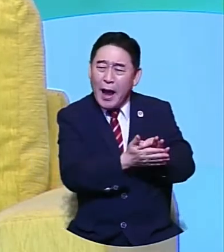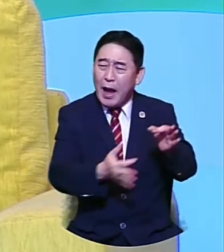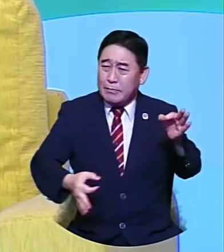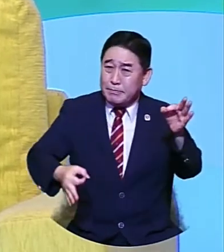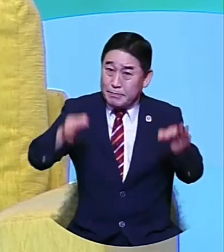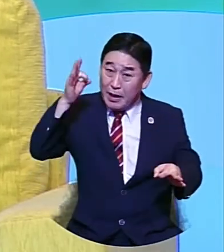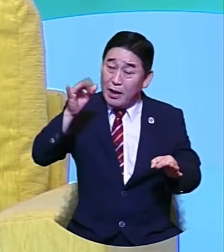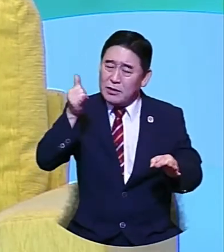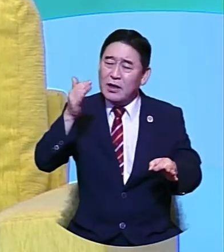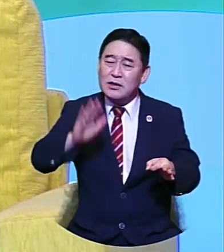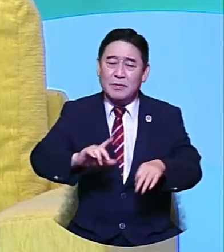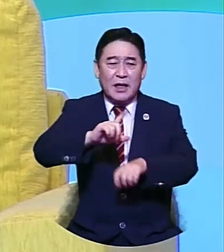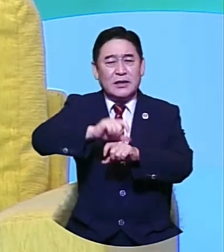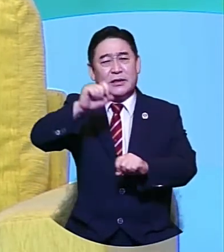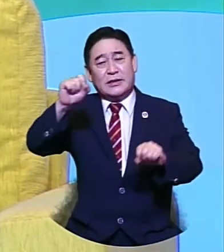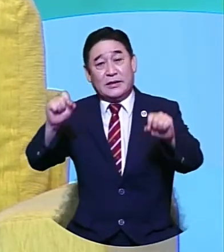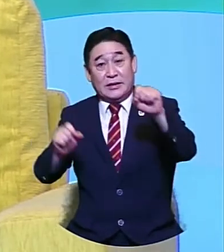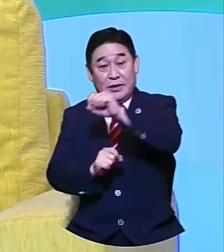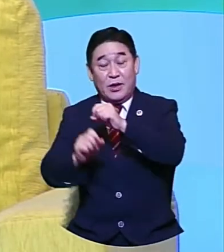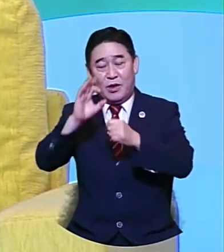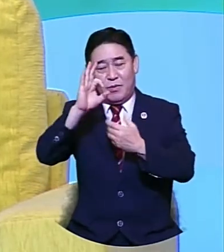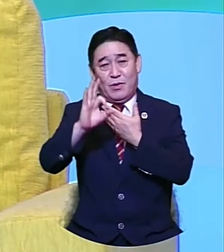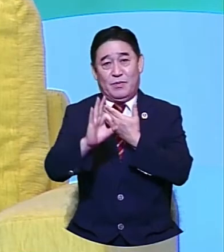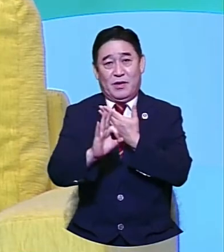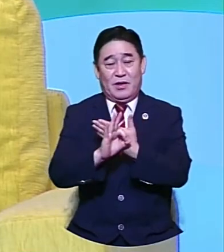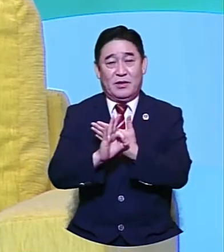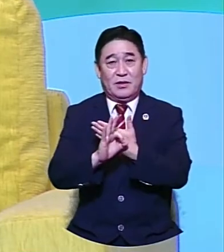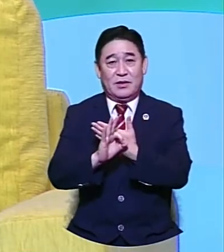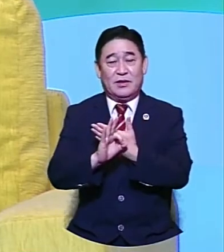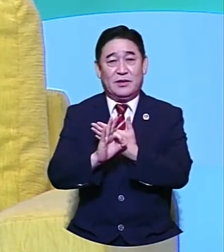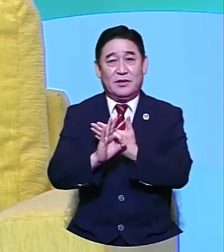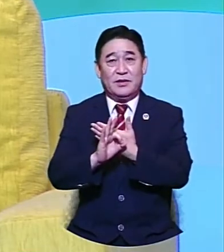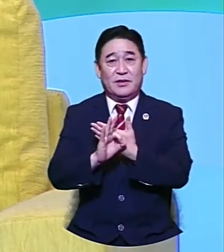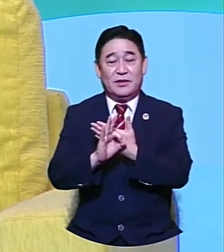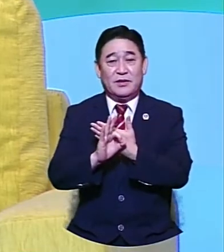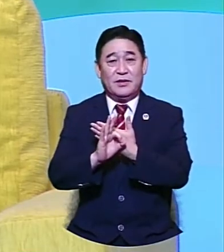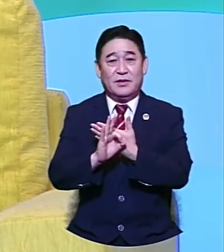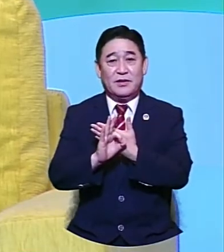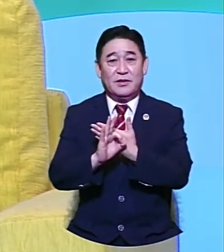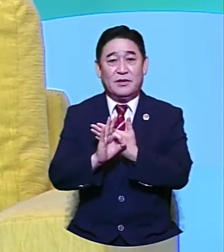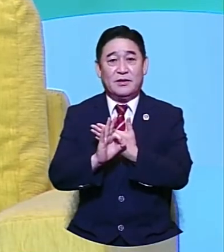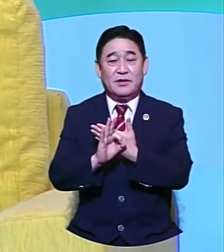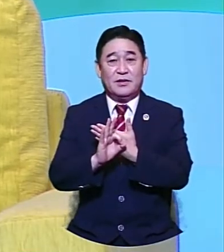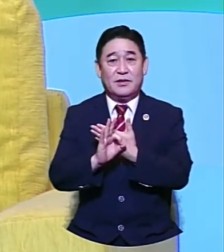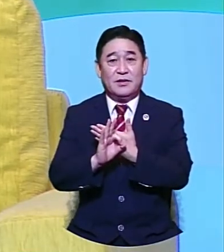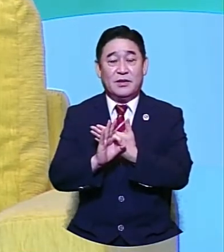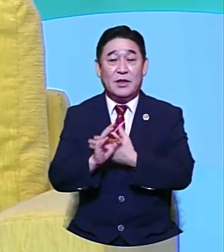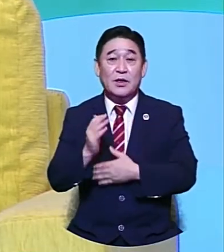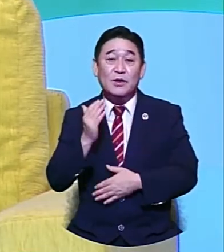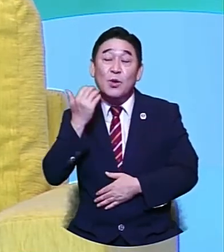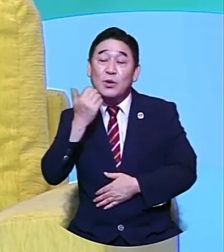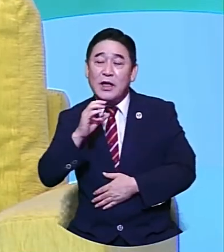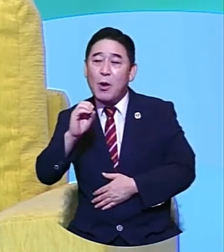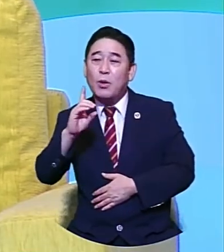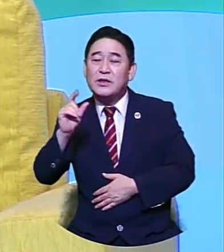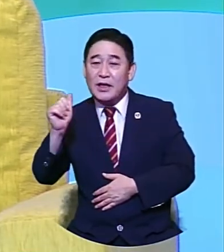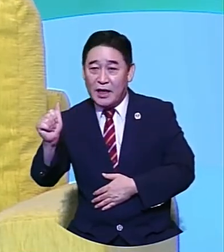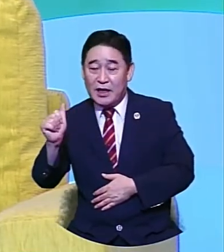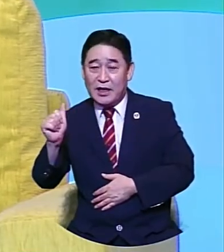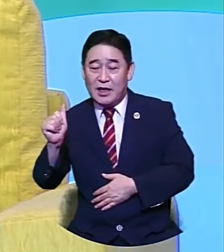I believe, and I strongly believe, that the green ODA would be